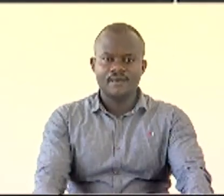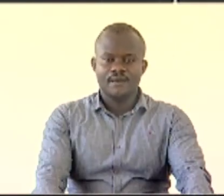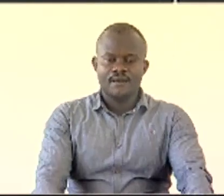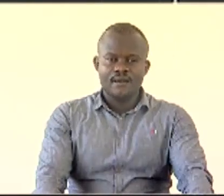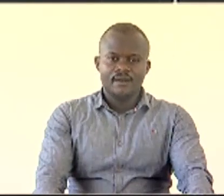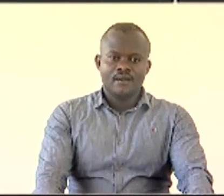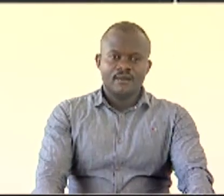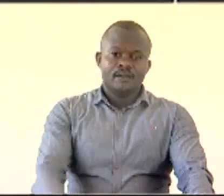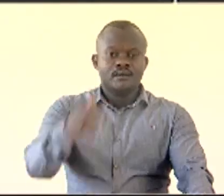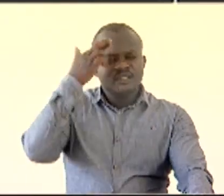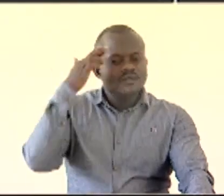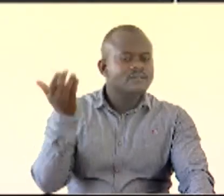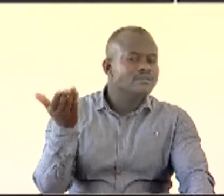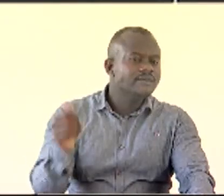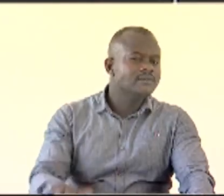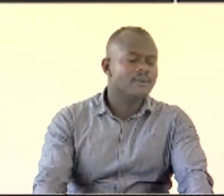Which one do you remember?